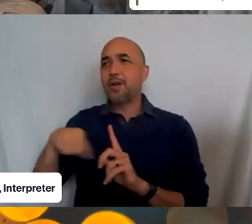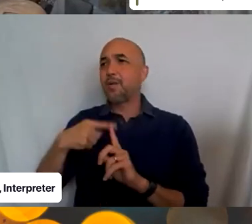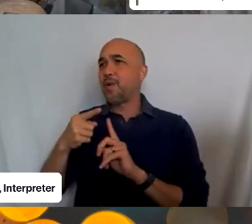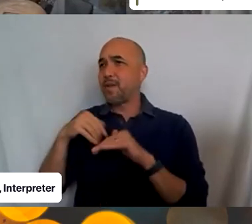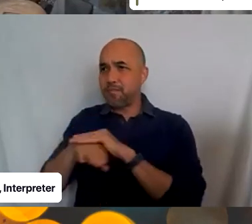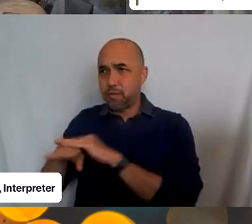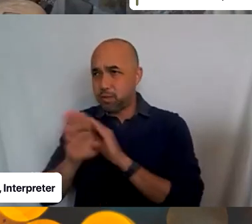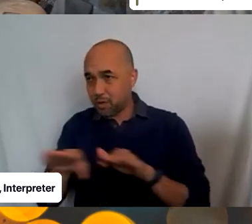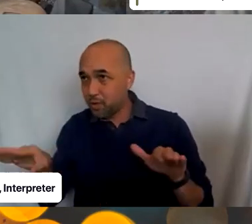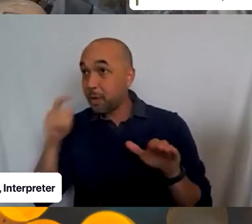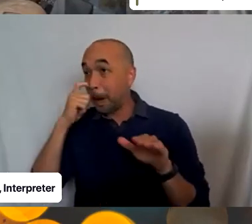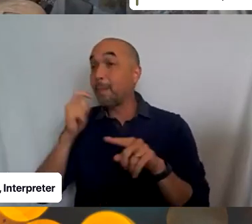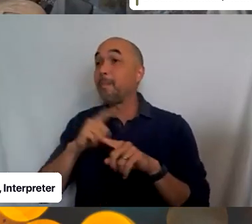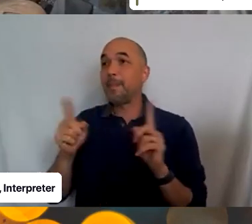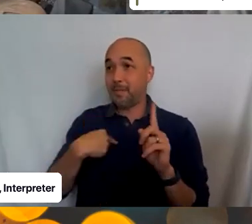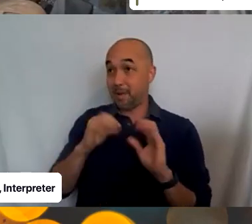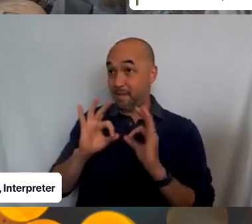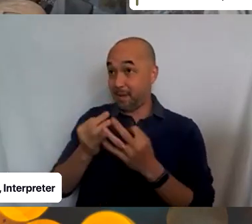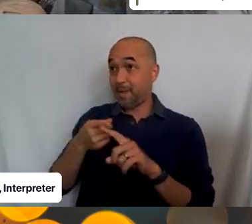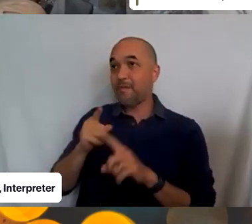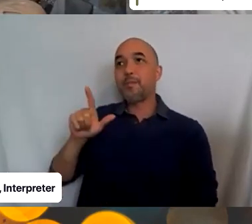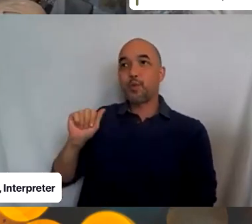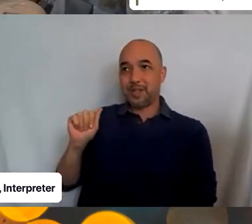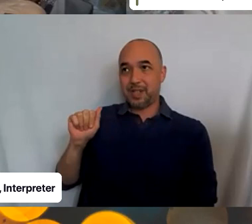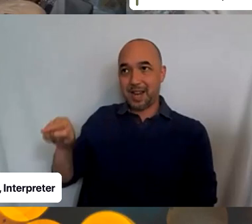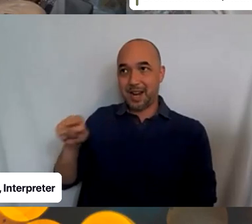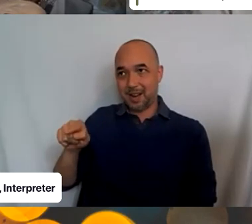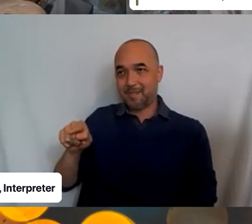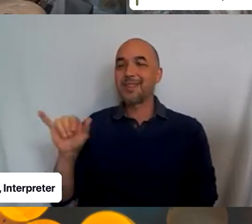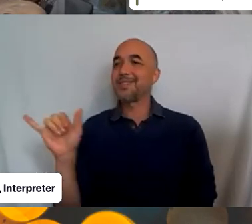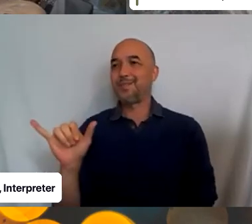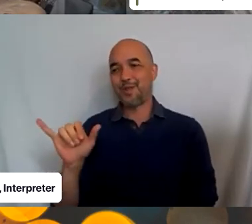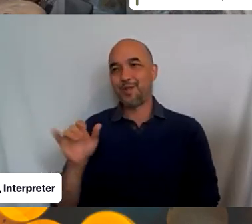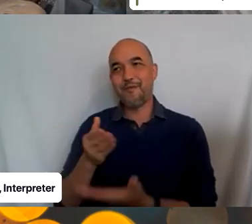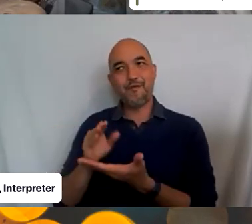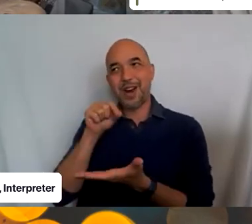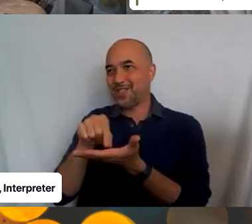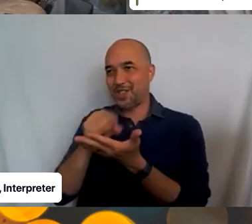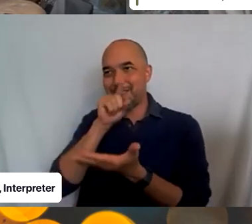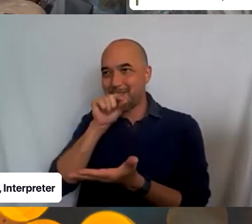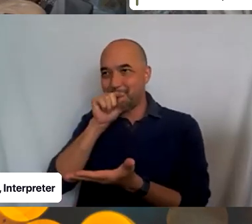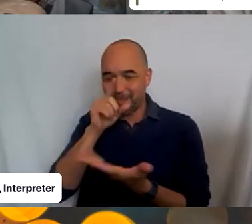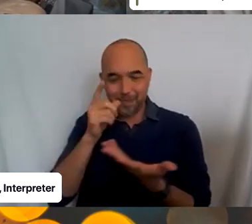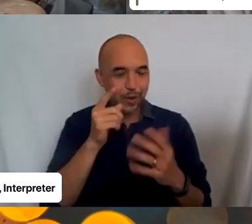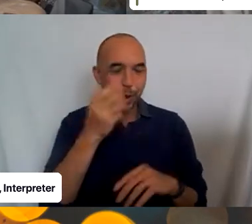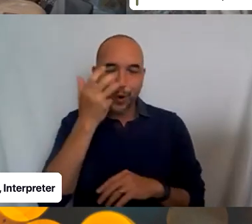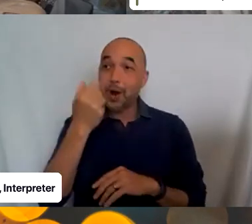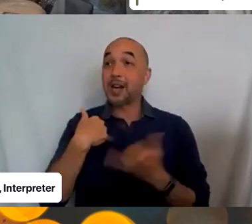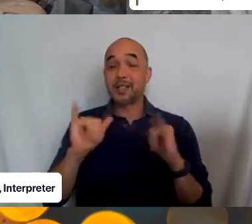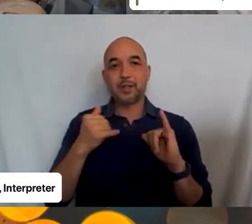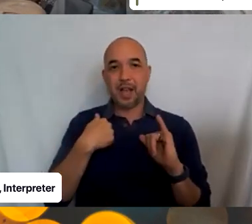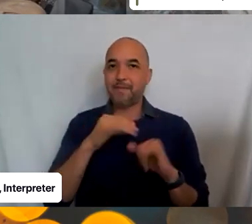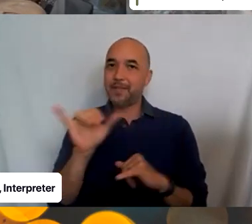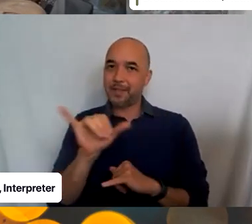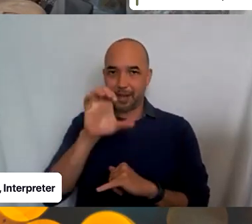would also make very similar recipes, and fried chicken was at the core. I still have the cast iron pan